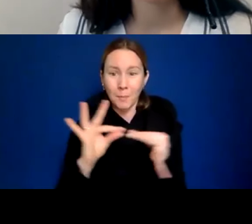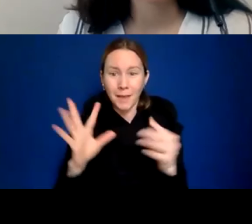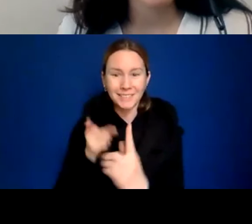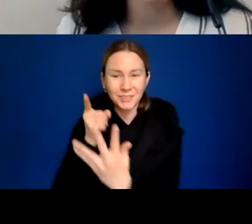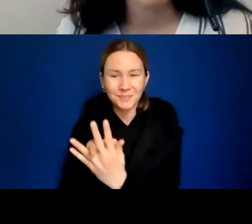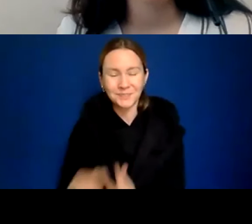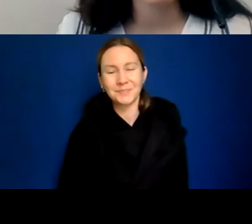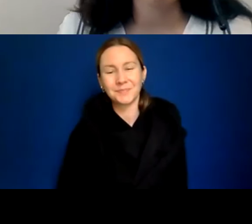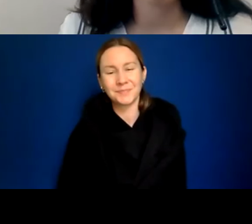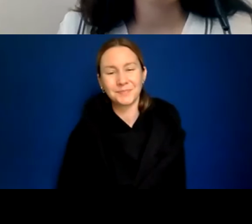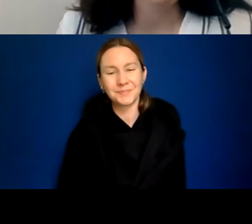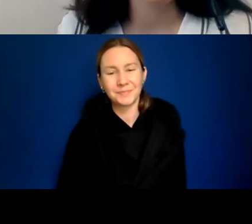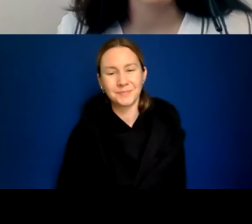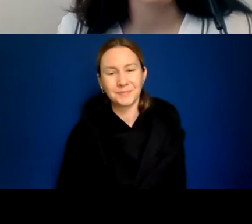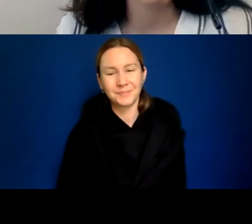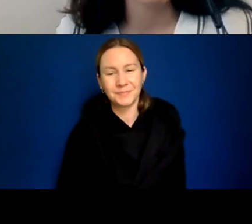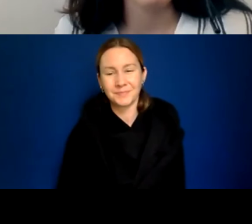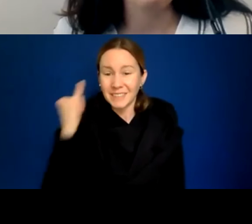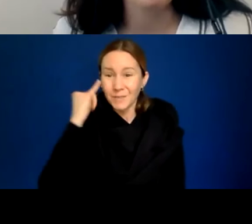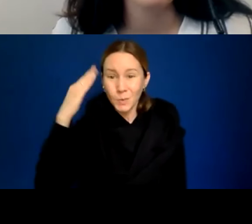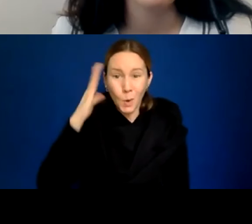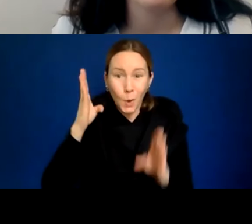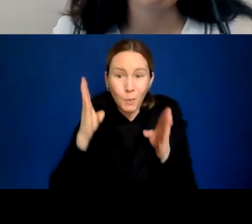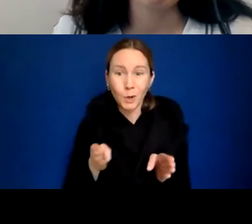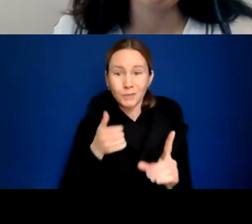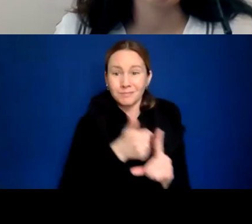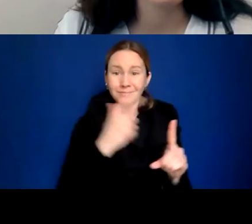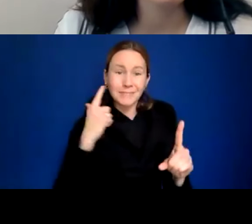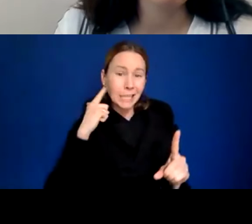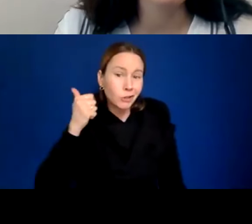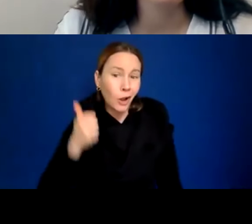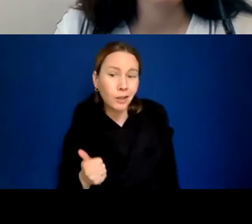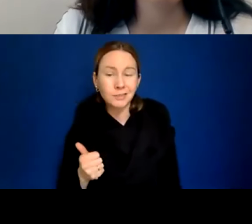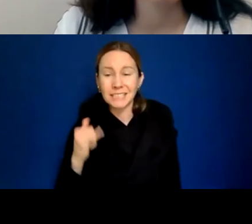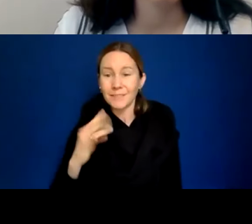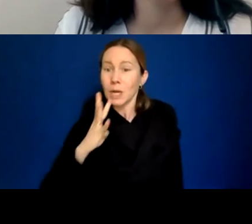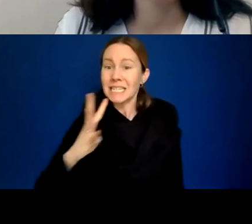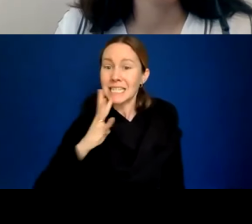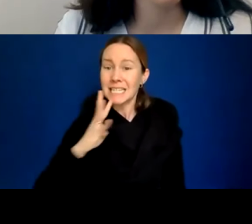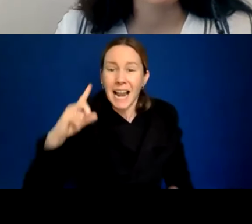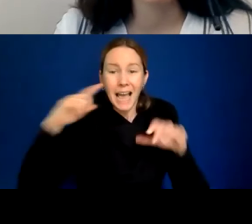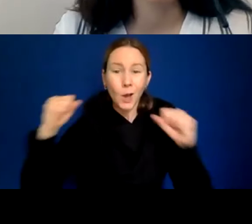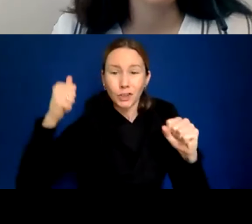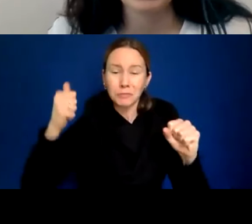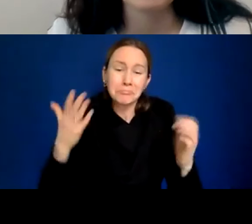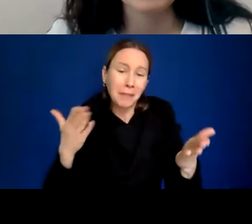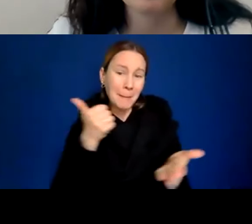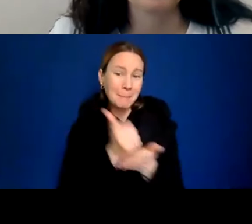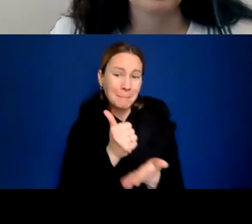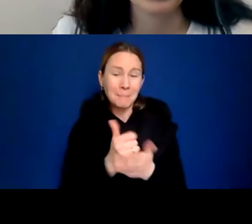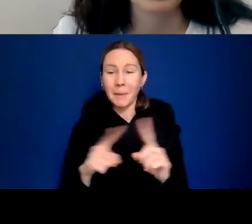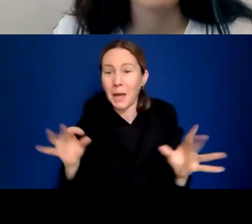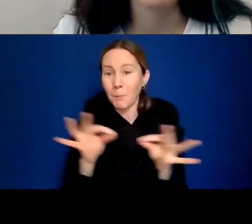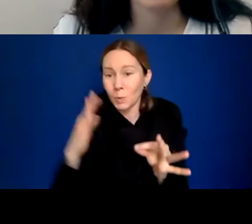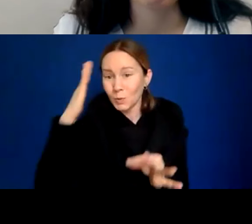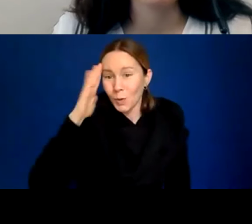patient has a hearing loss, that talking louder might help. But it's important to know what their hearing status is